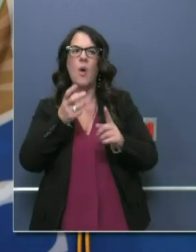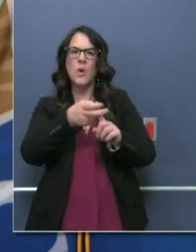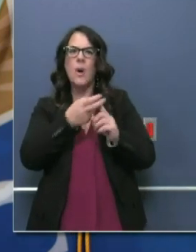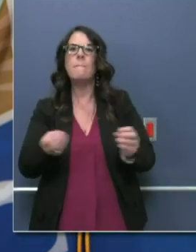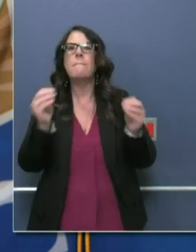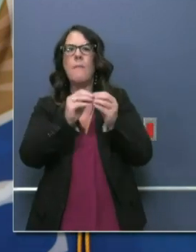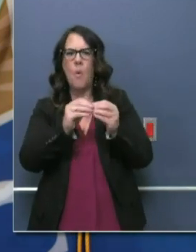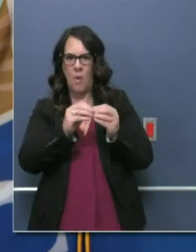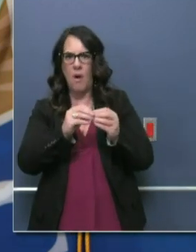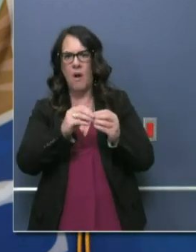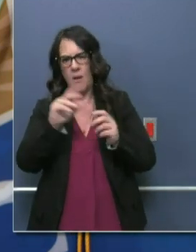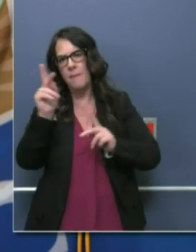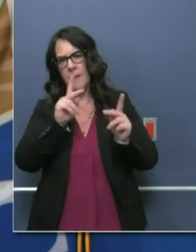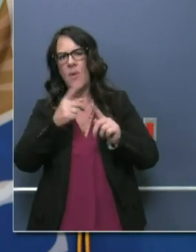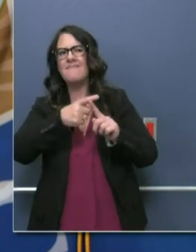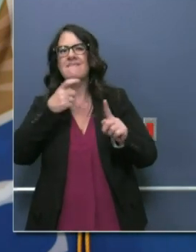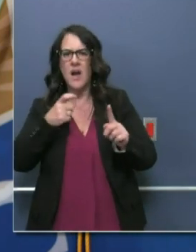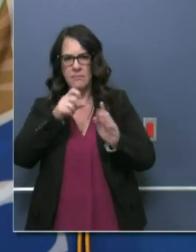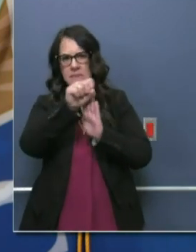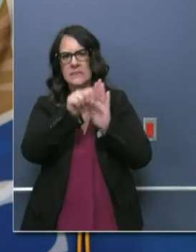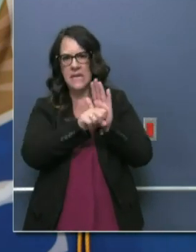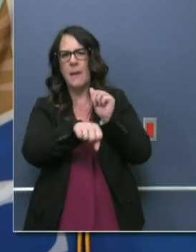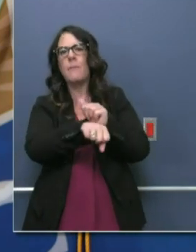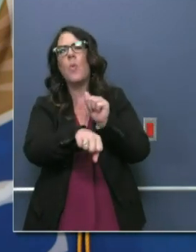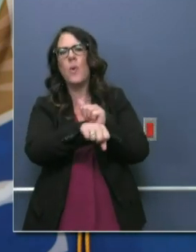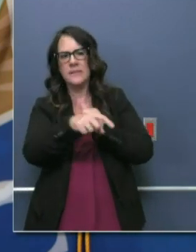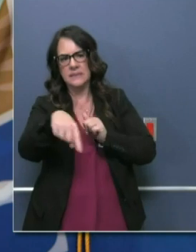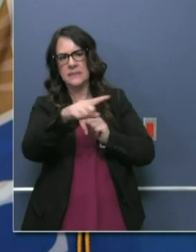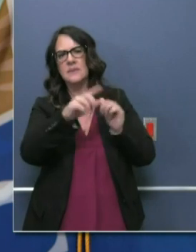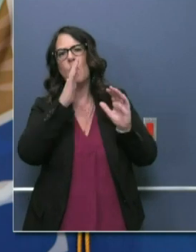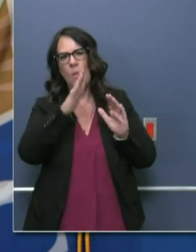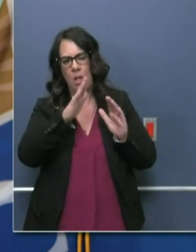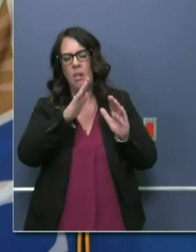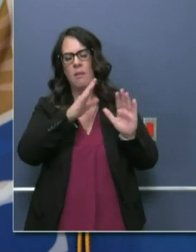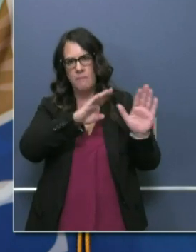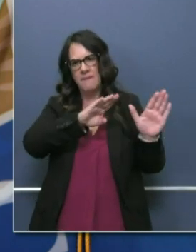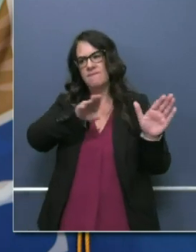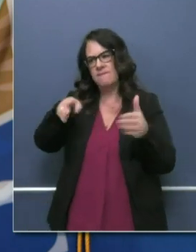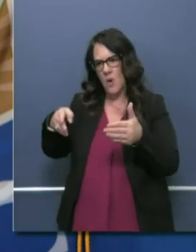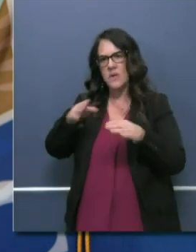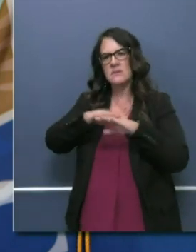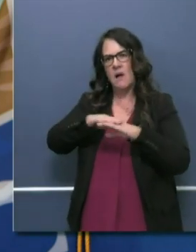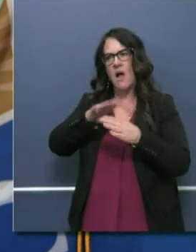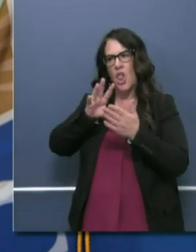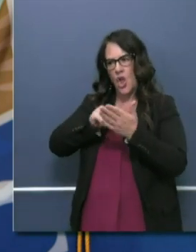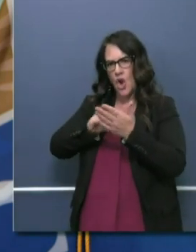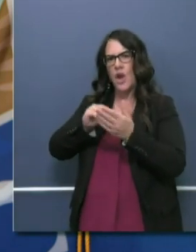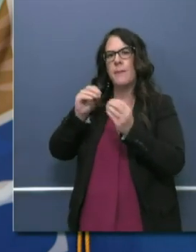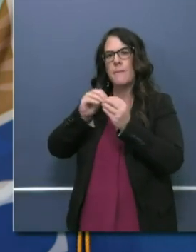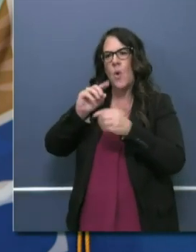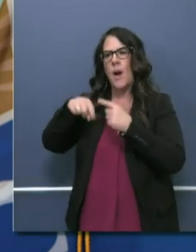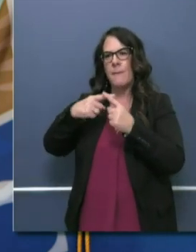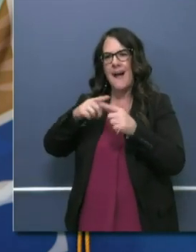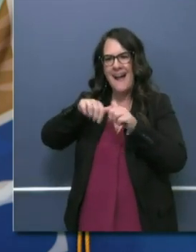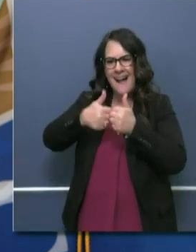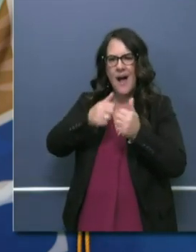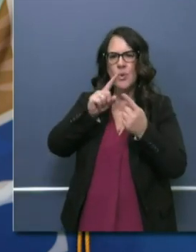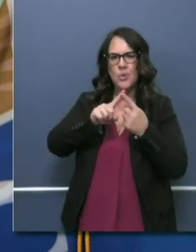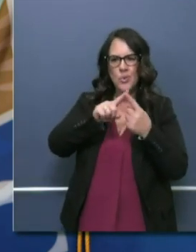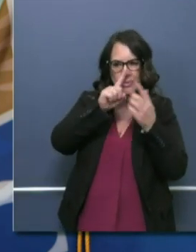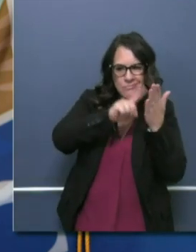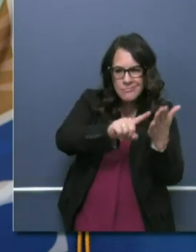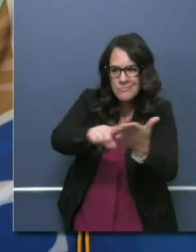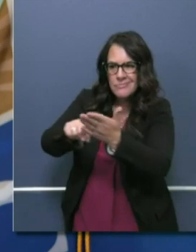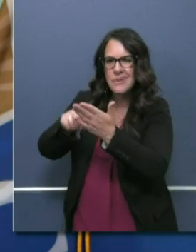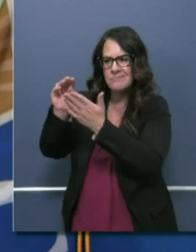in our capacity to deliver on these tracing estimates. As it relates, well, why don't we just go to